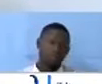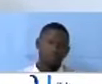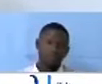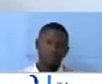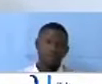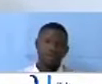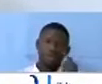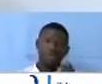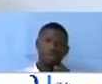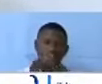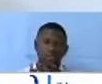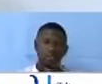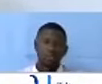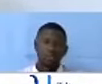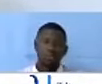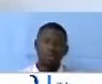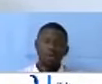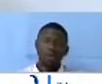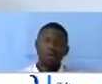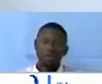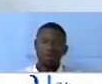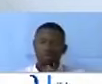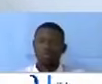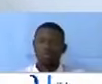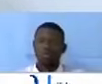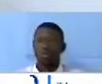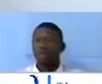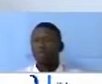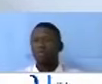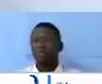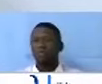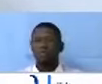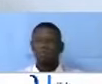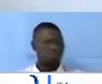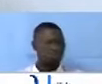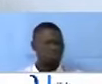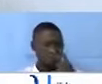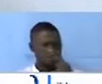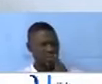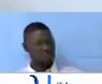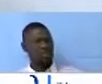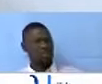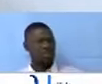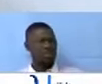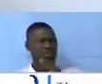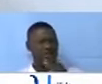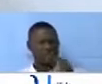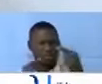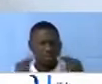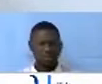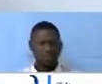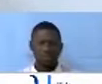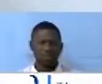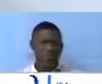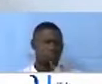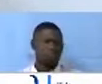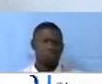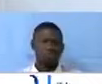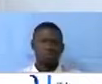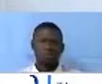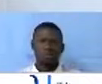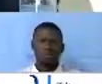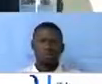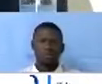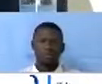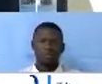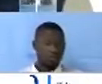tortured. So I don't see this testimony as true. Kado e kenen ki. Mr. Chairman. Ni lañ ma defon may. These are not but